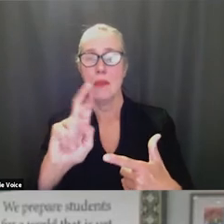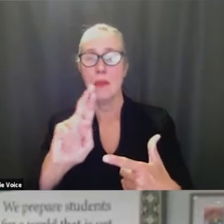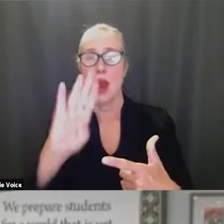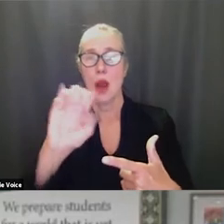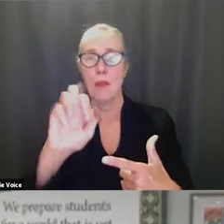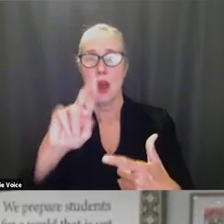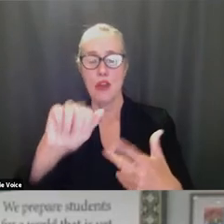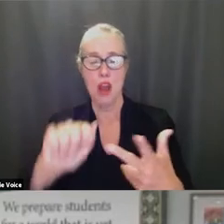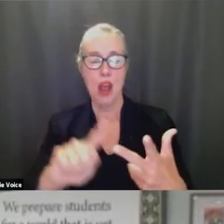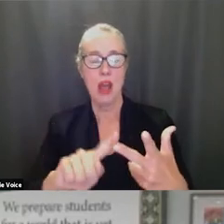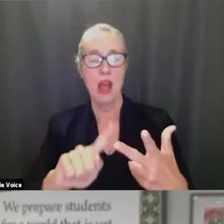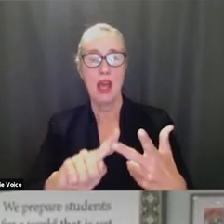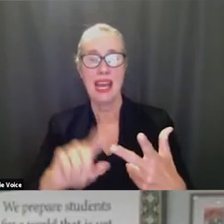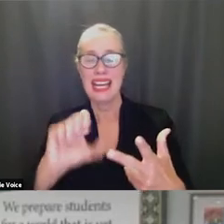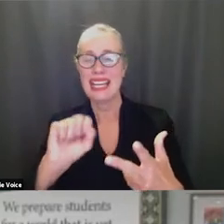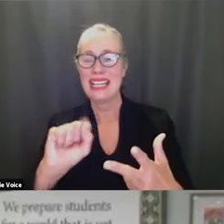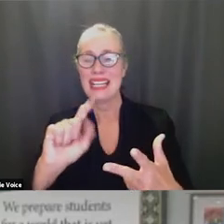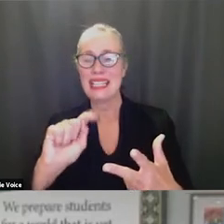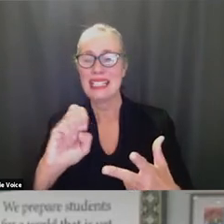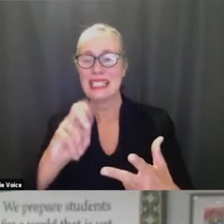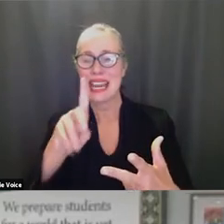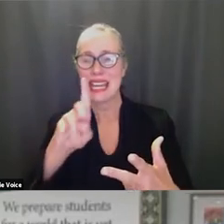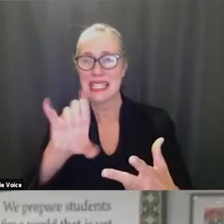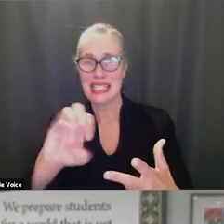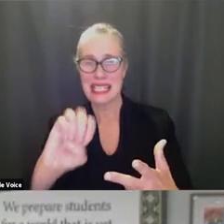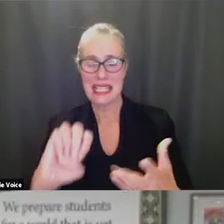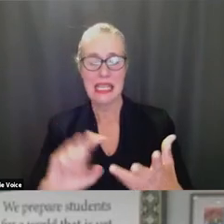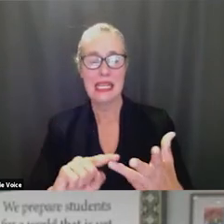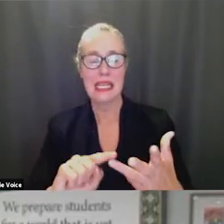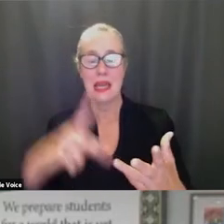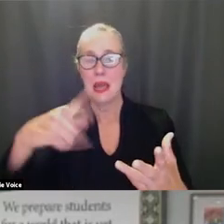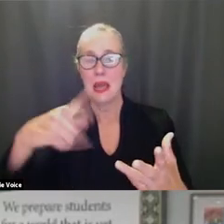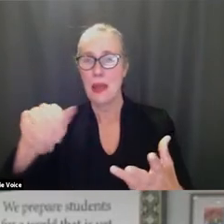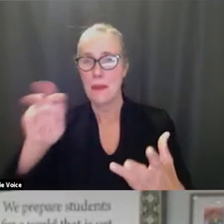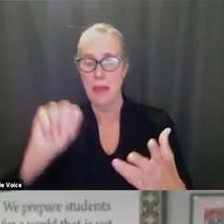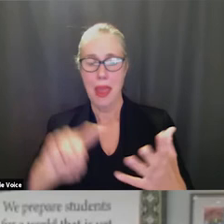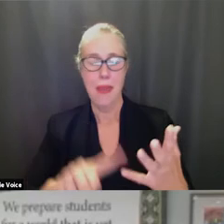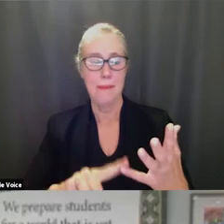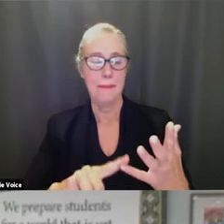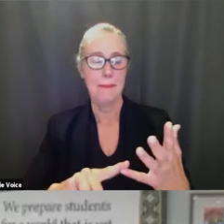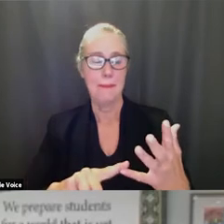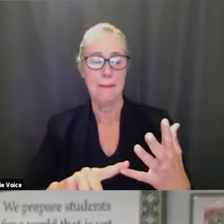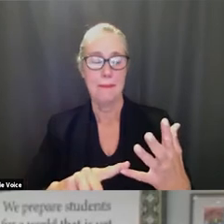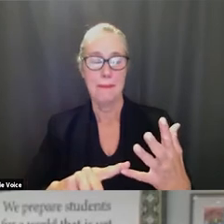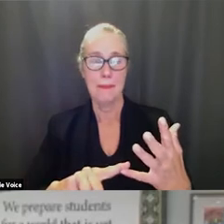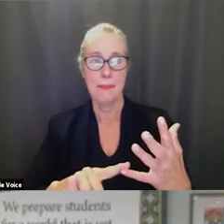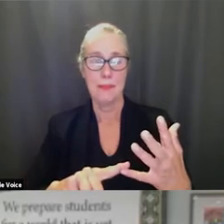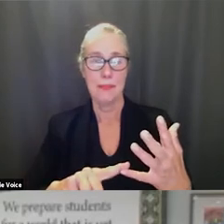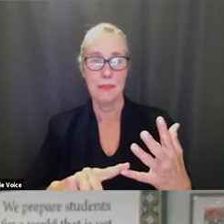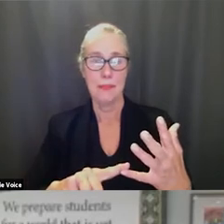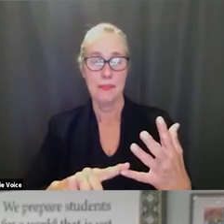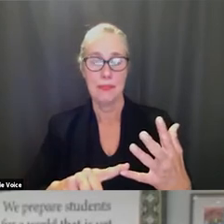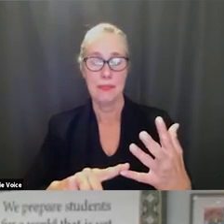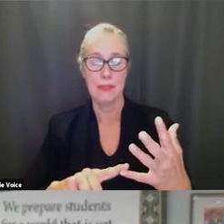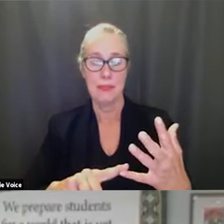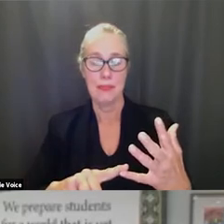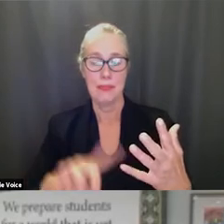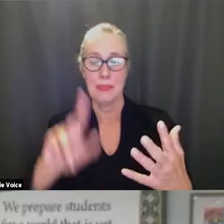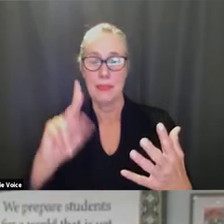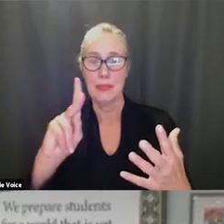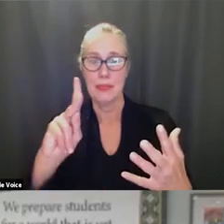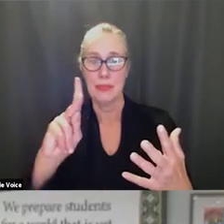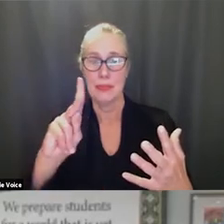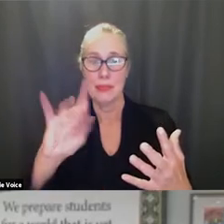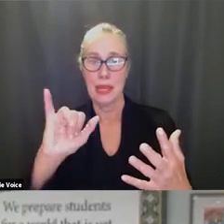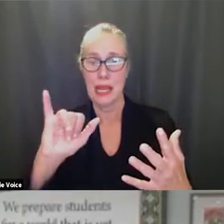stacy beeman pam flynn tumble kite claw